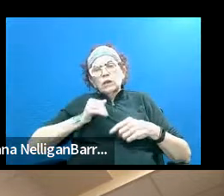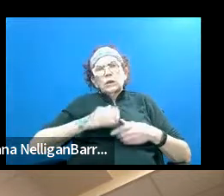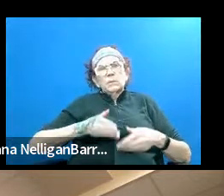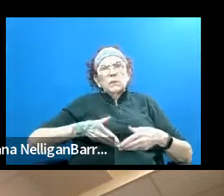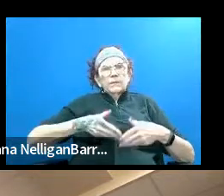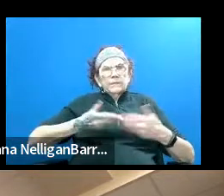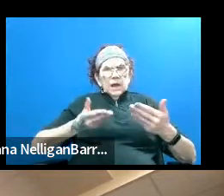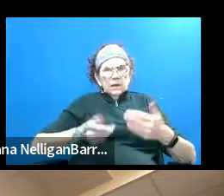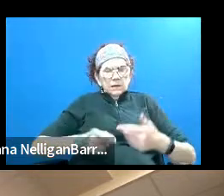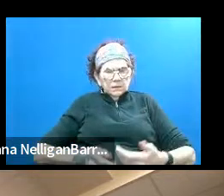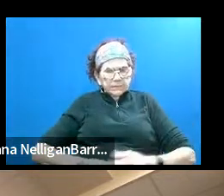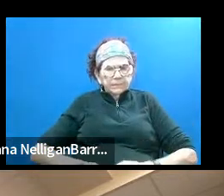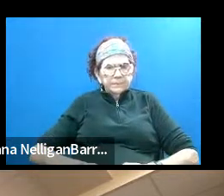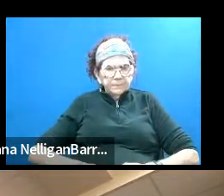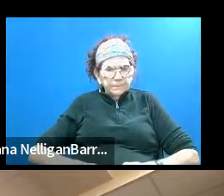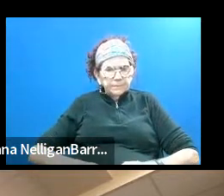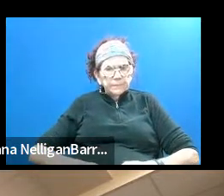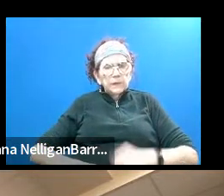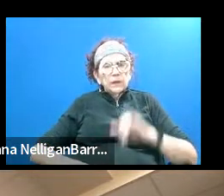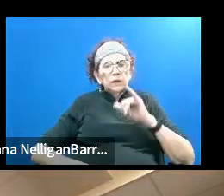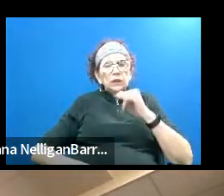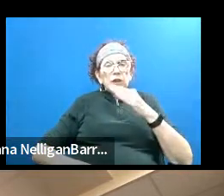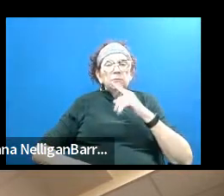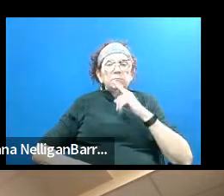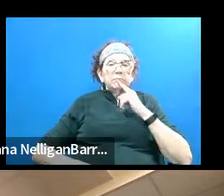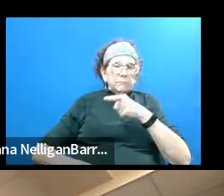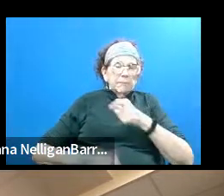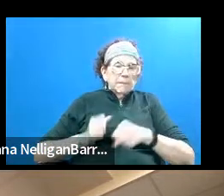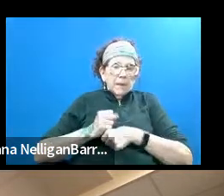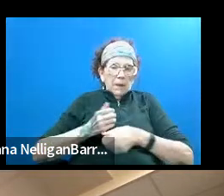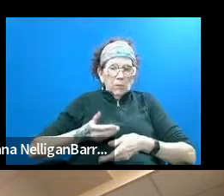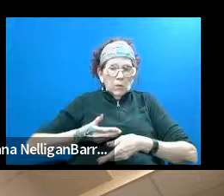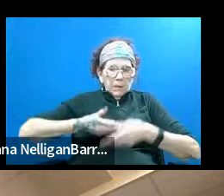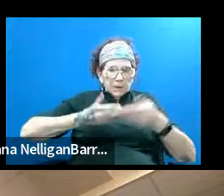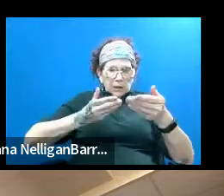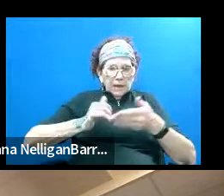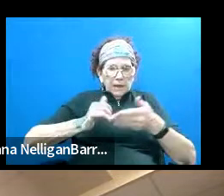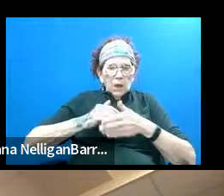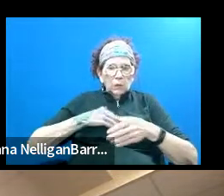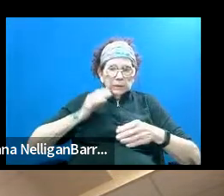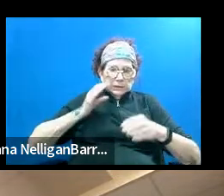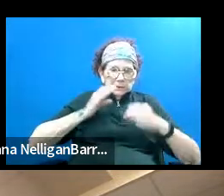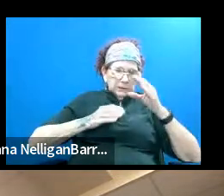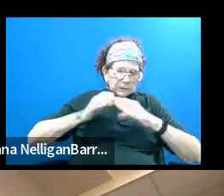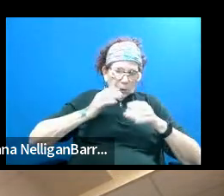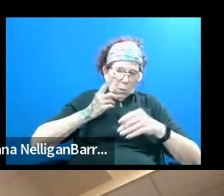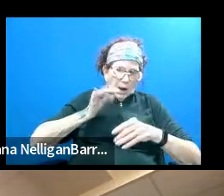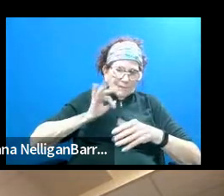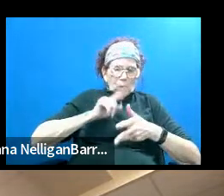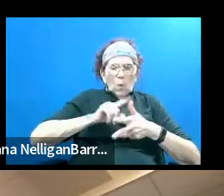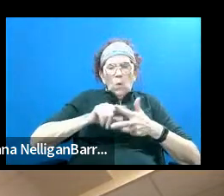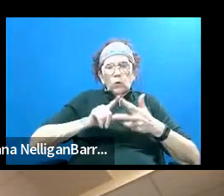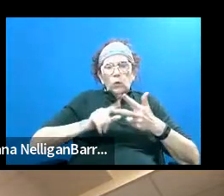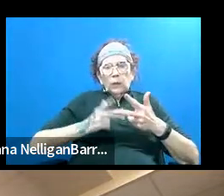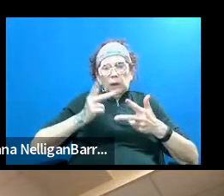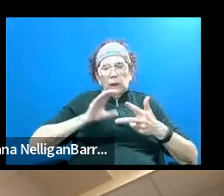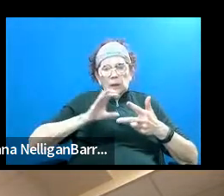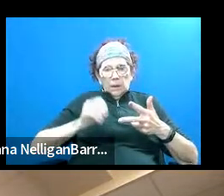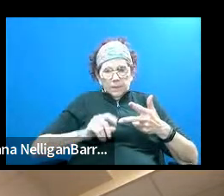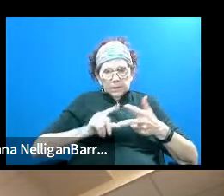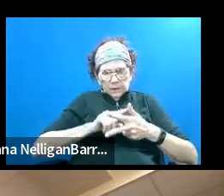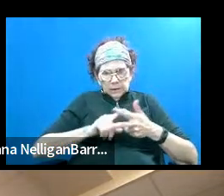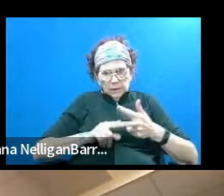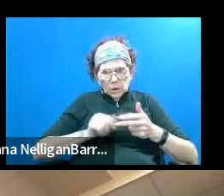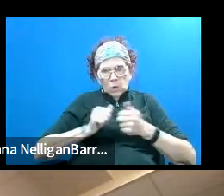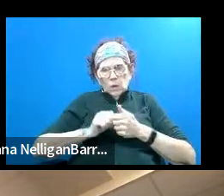the recommendation that we seek one of these three firms that have staff with a variety of expertise.